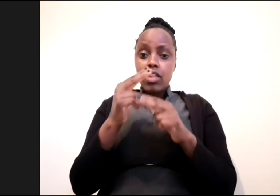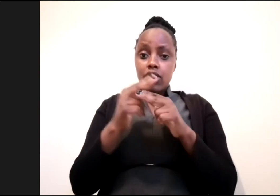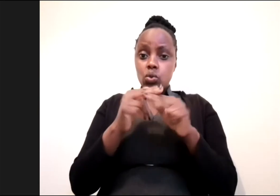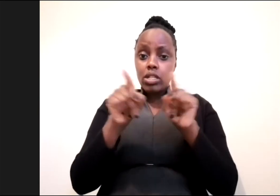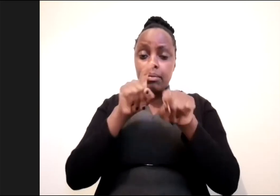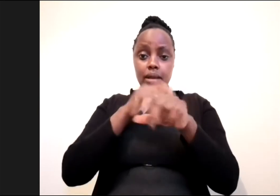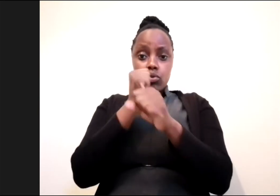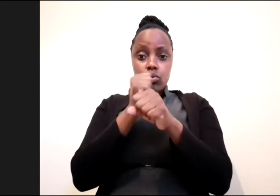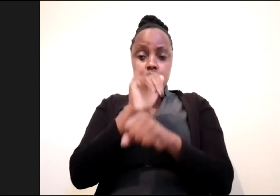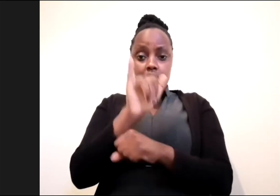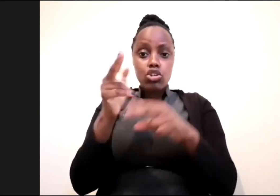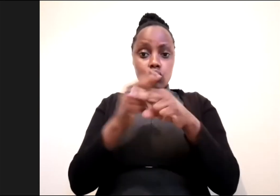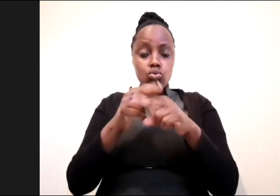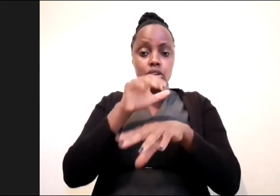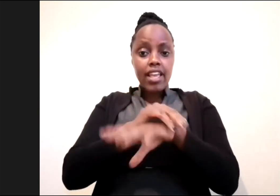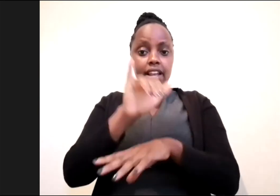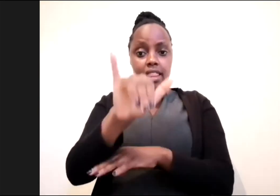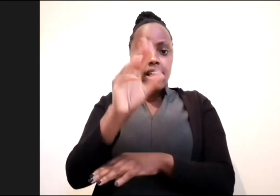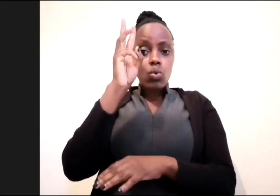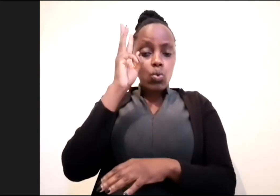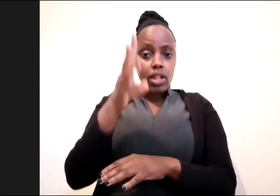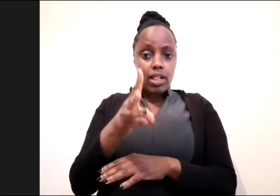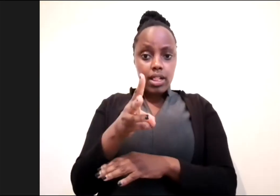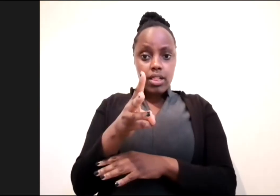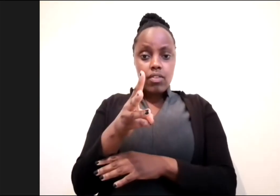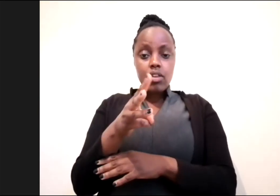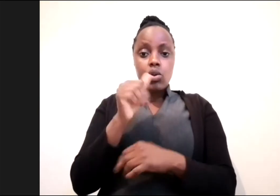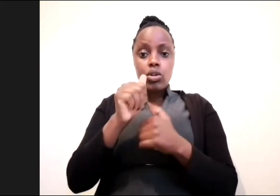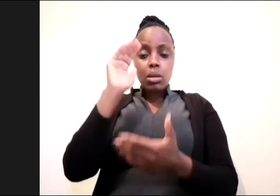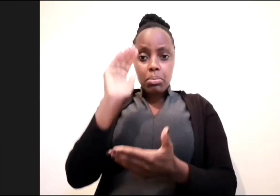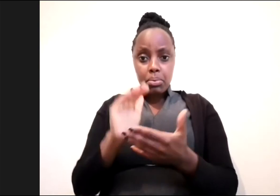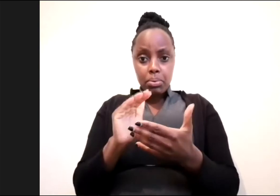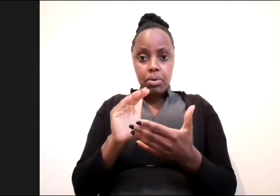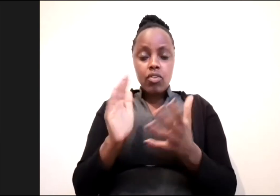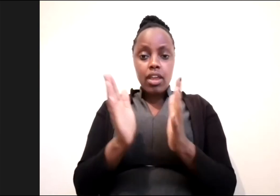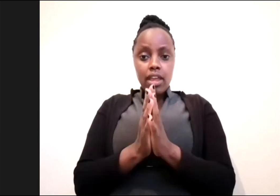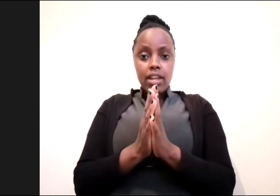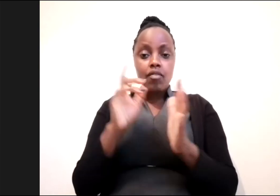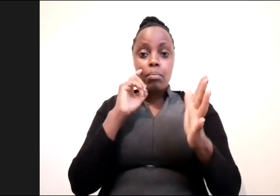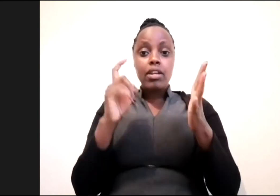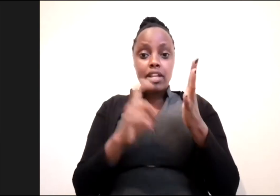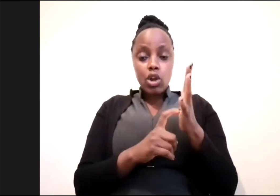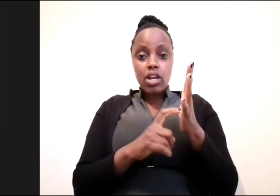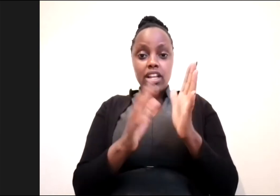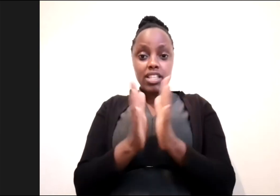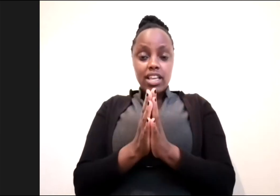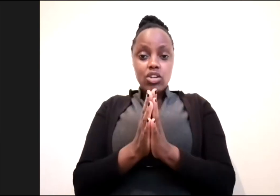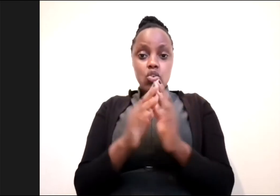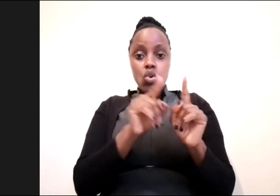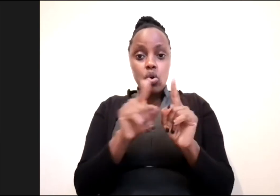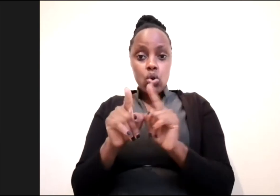soon you will get it in in the list if it's recognized, and you will be